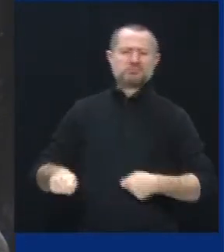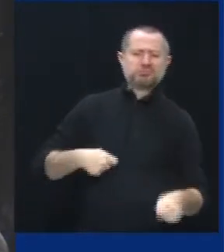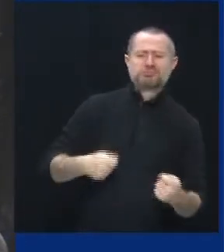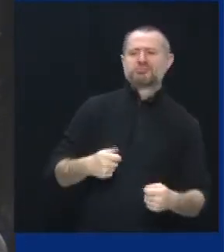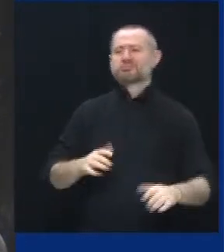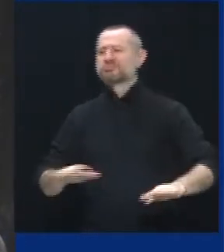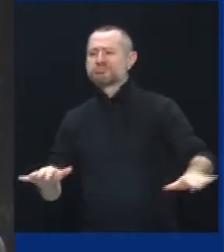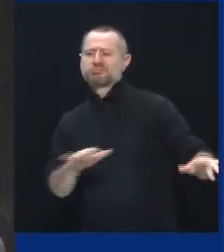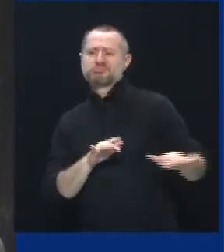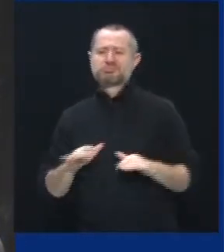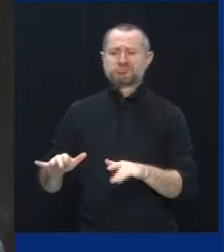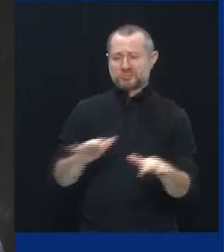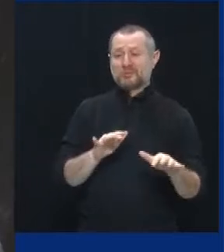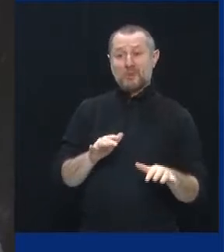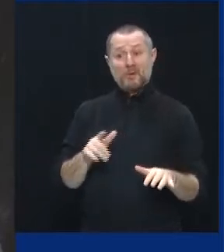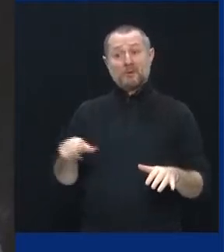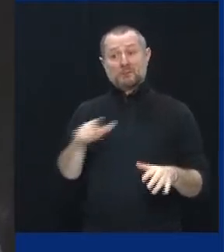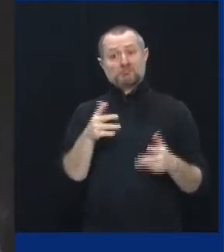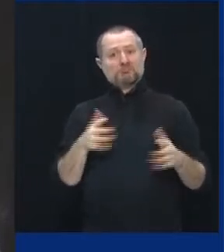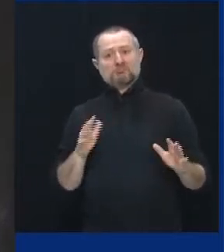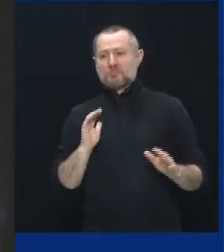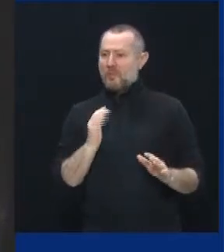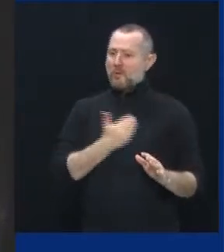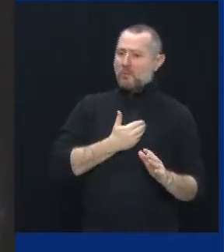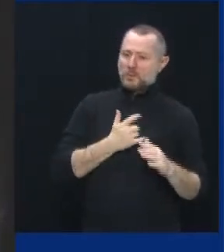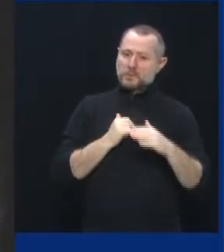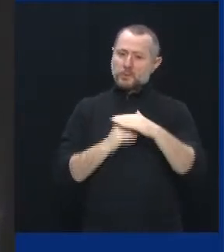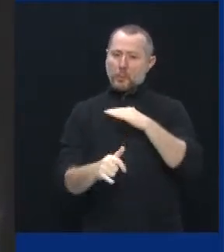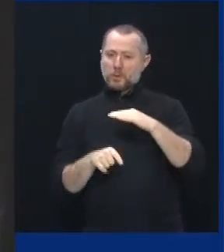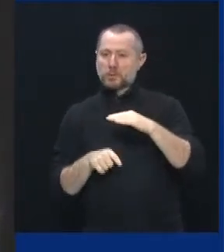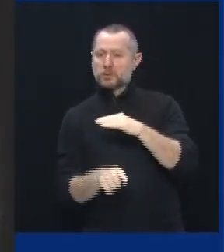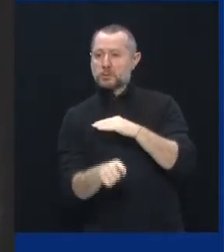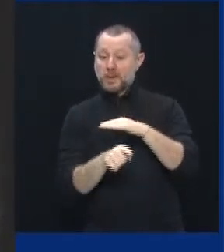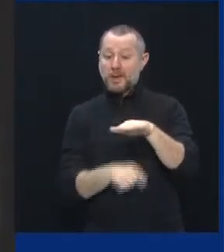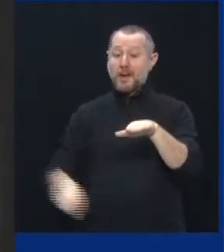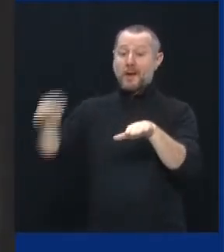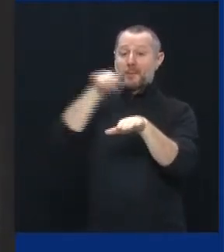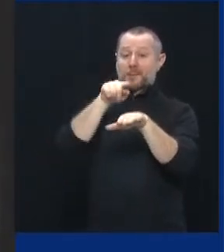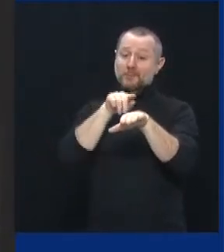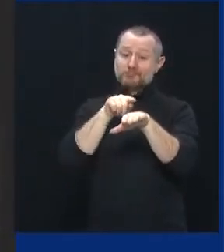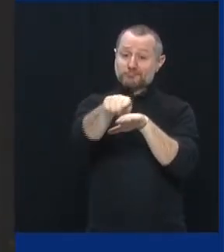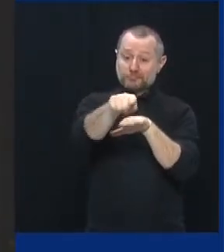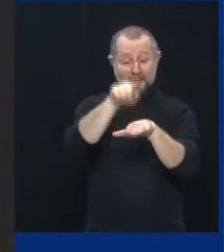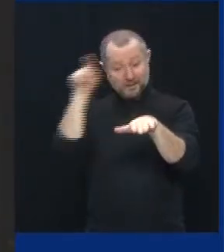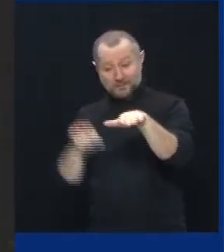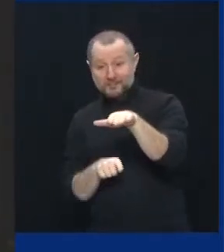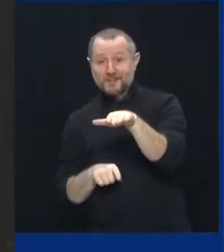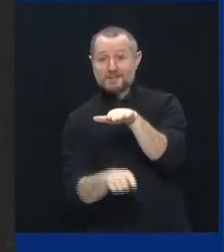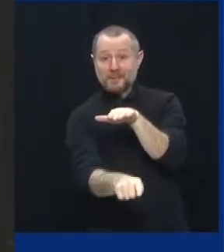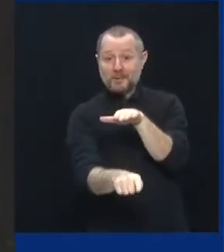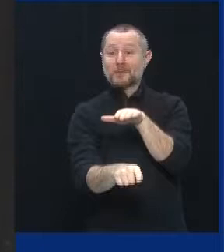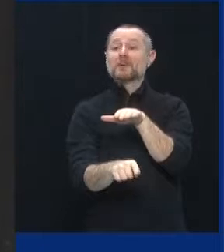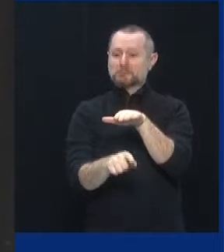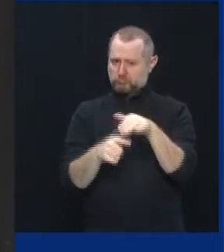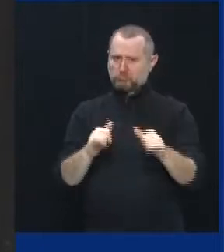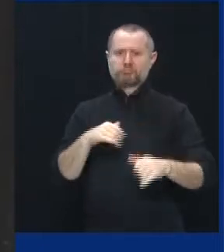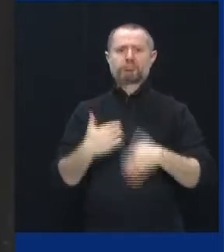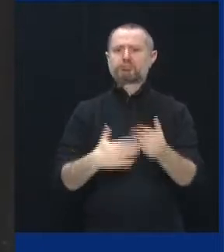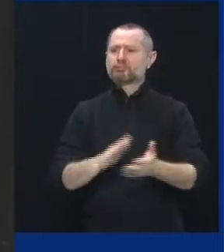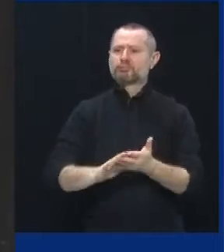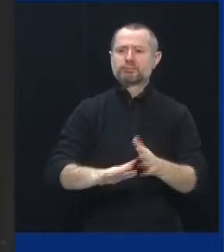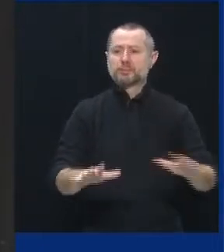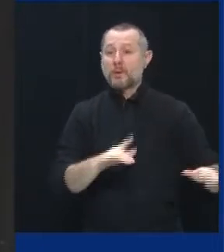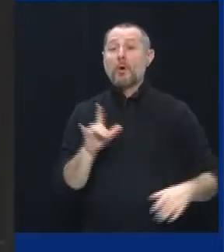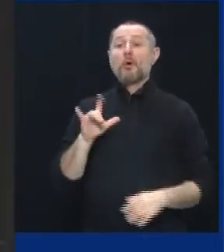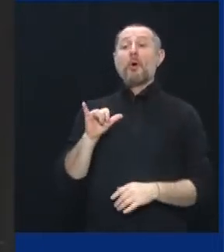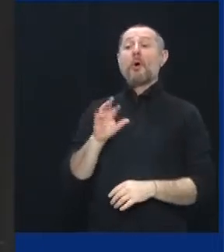subway service above ground and below ground, for that matter, at 5 o'clock this morning with residual delays. Long Island Railroad began running weekend